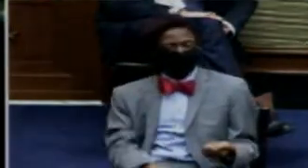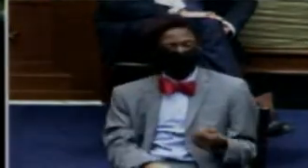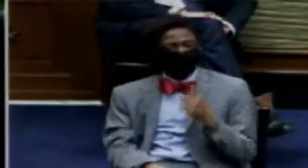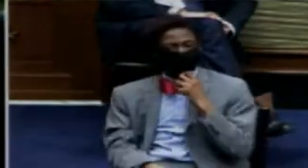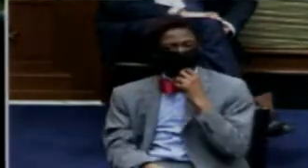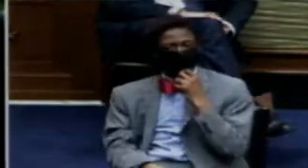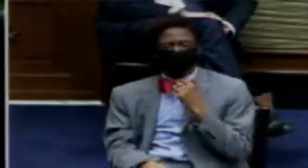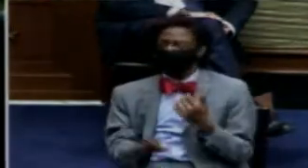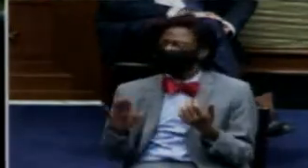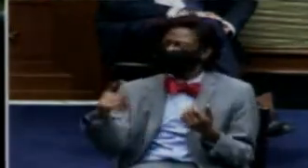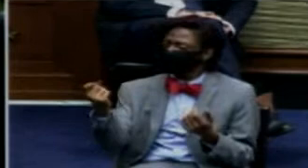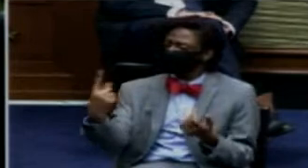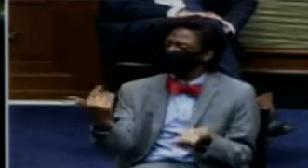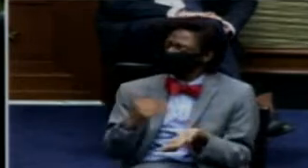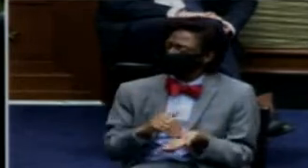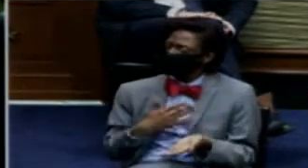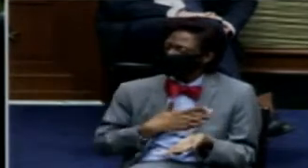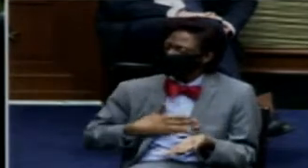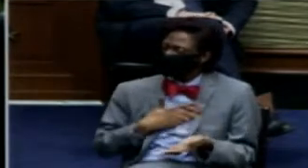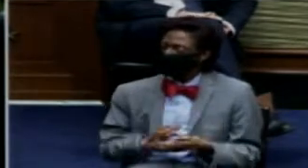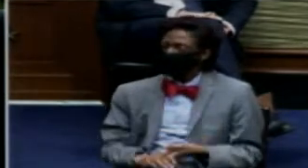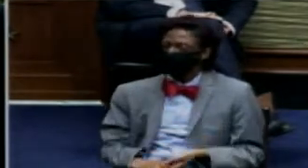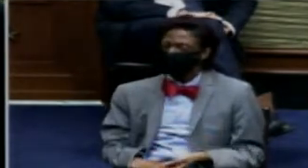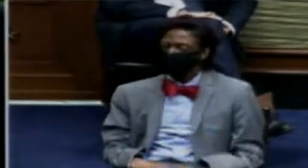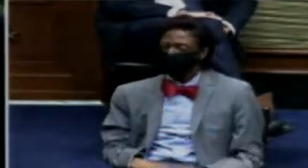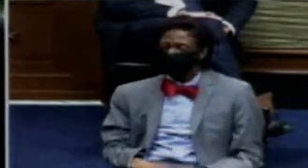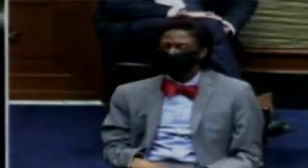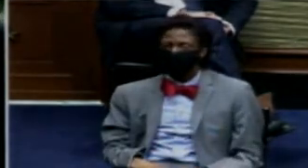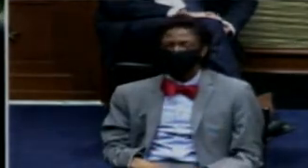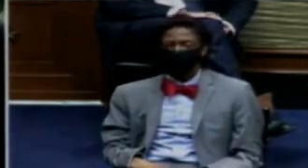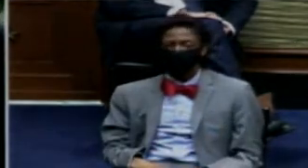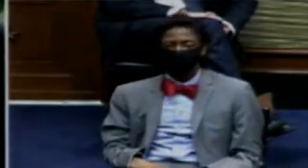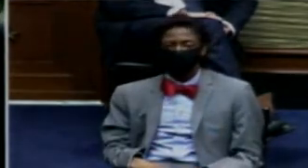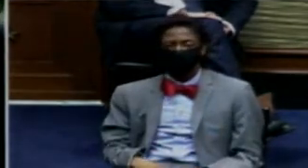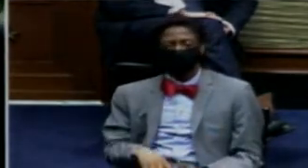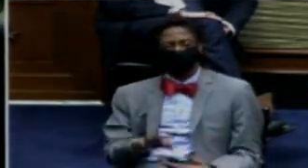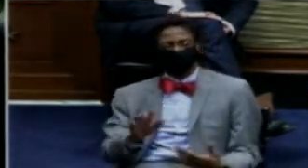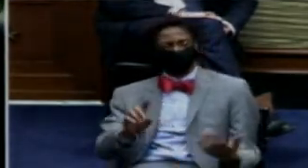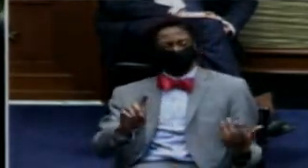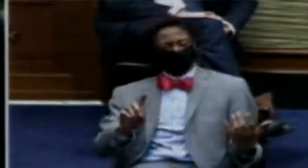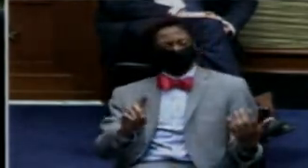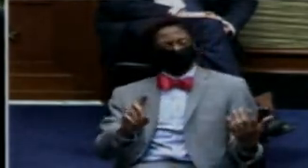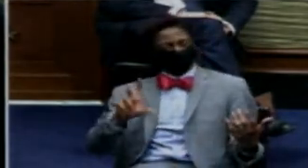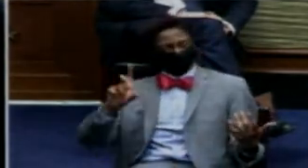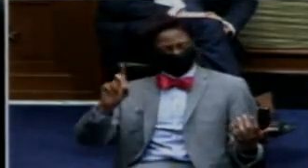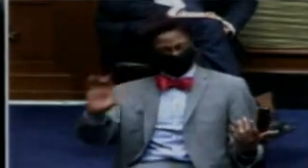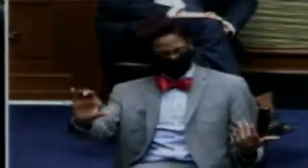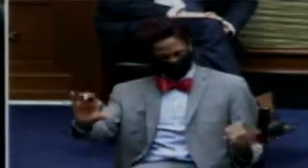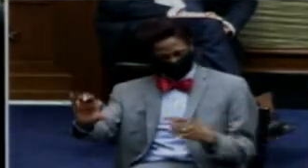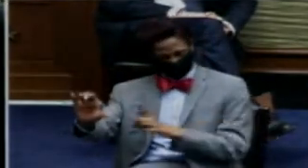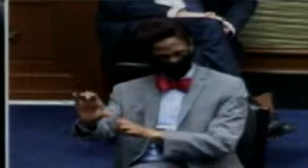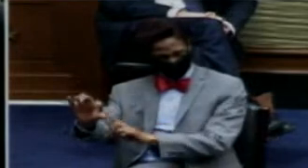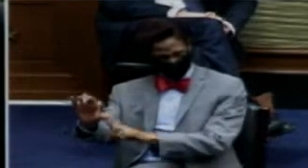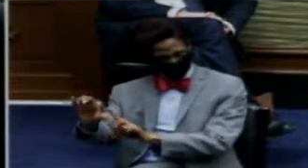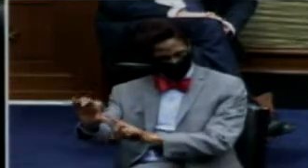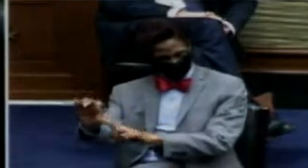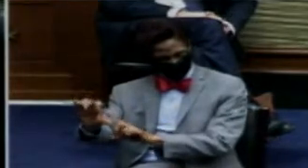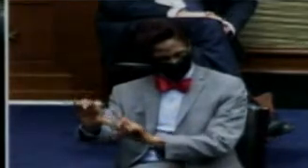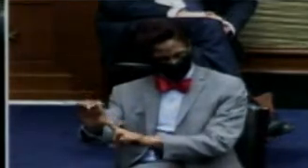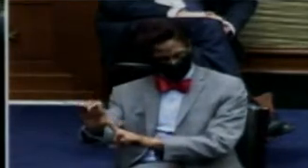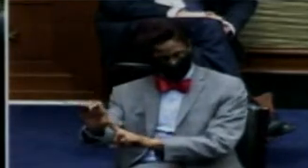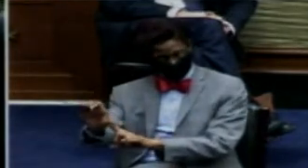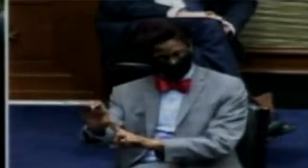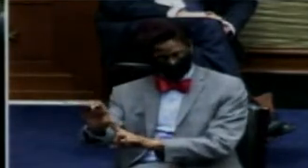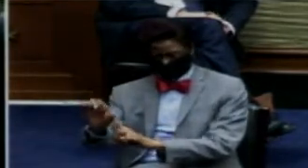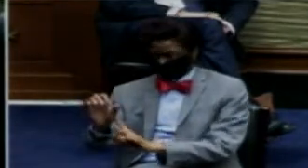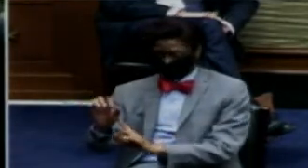Yes. What was your question again, sir? Turn your In what mic on, section please. is the District of Columbia? Can you hear